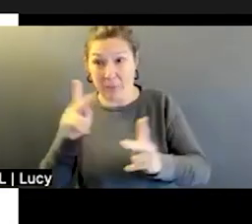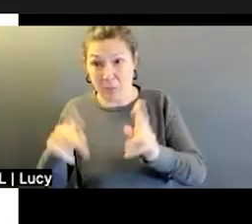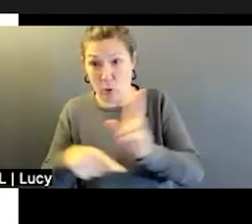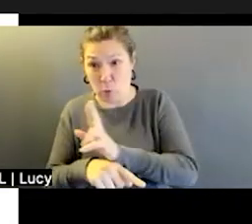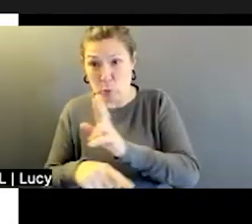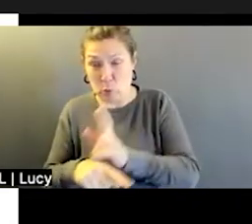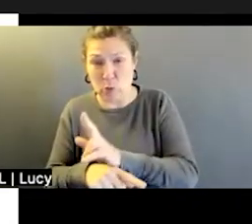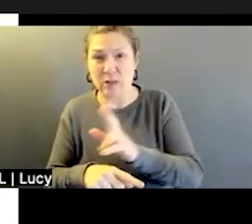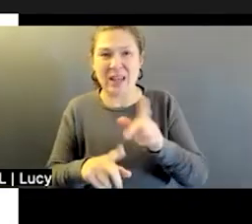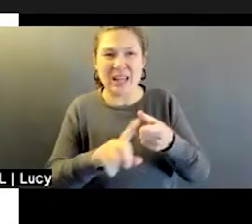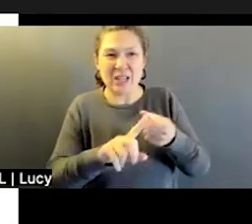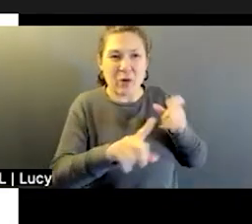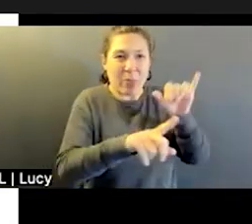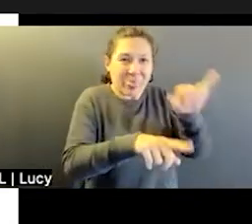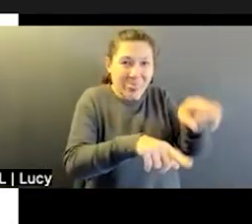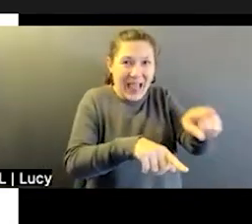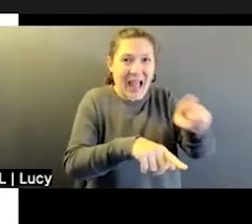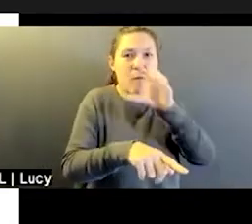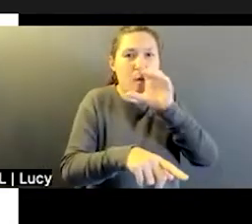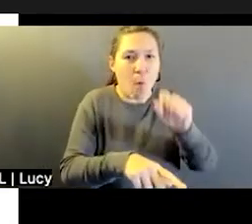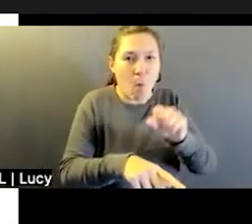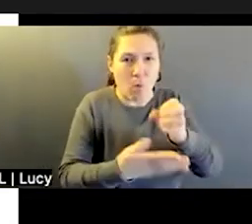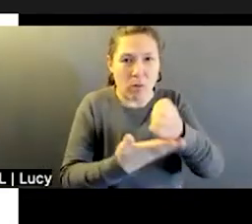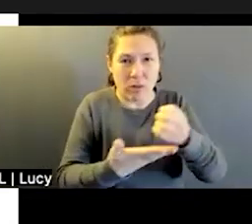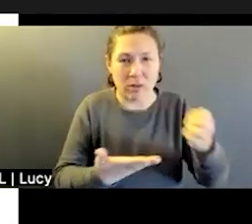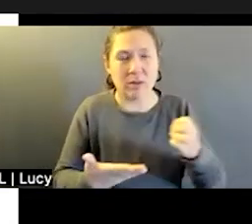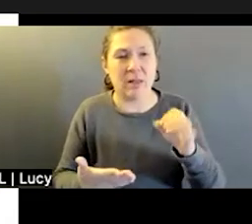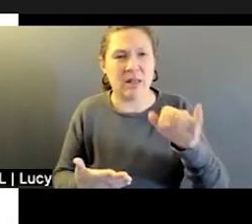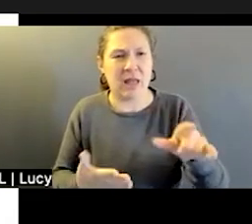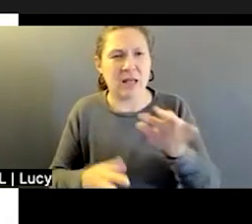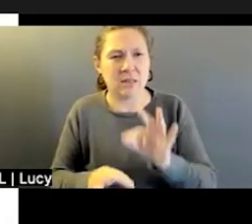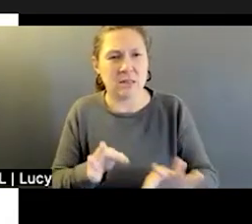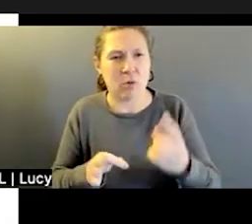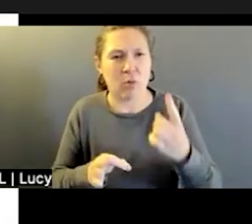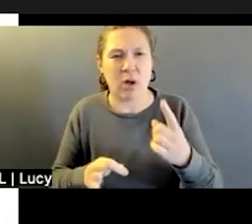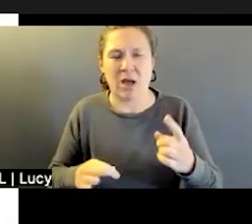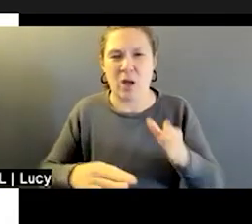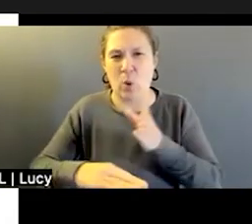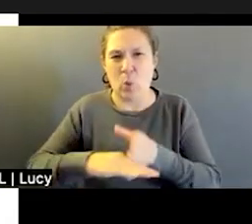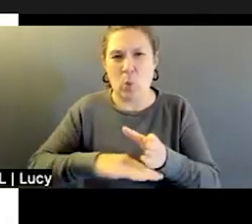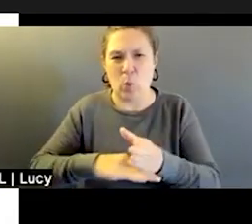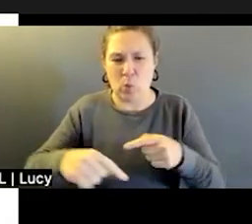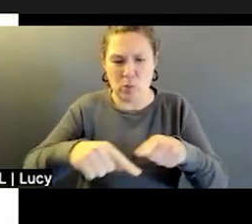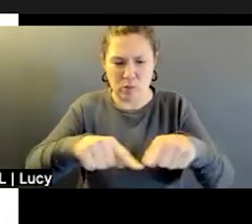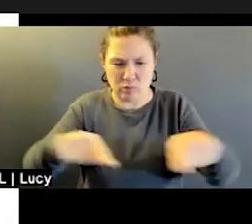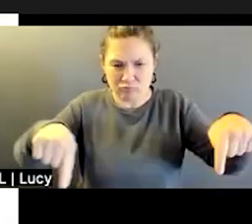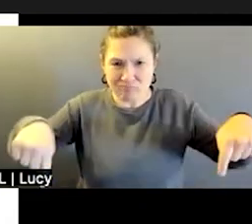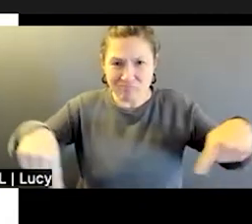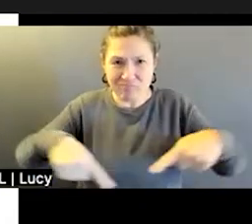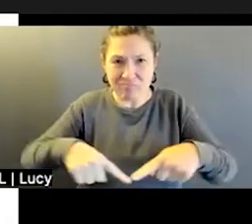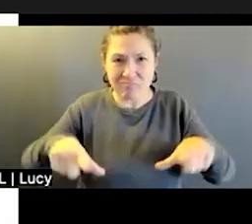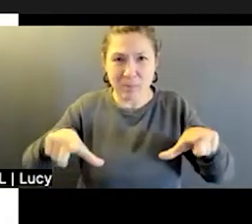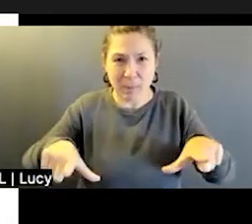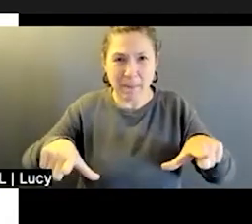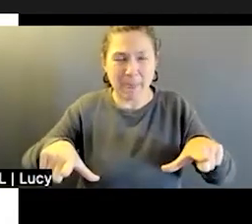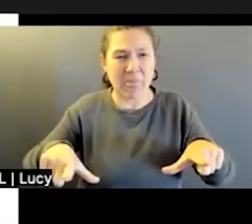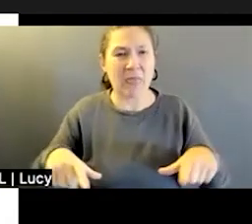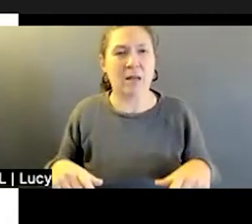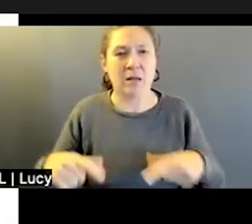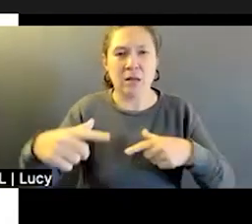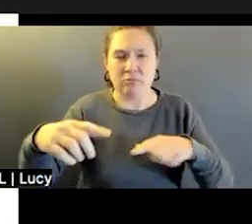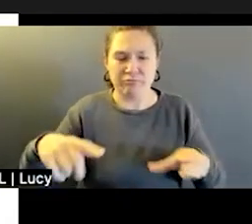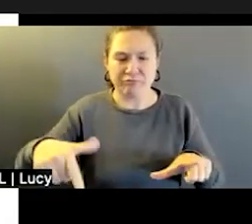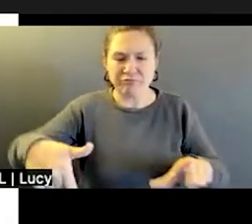was a simple instrument. Just imagine a wooden square of about 1 foot, 30 centimeters,